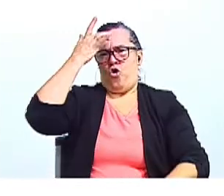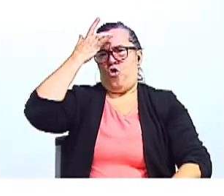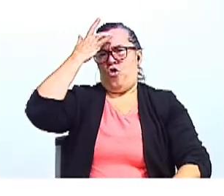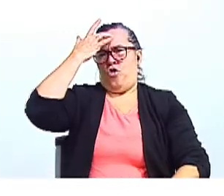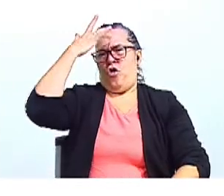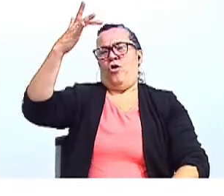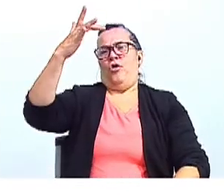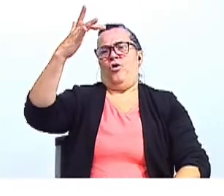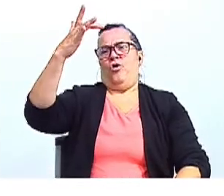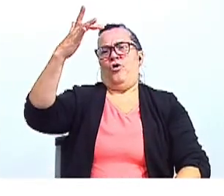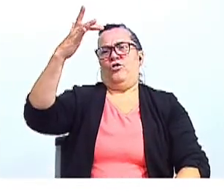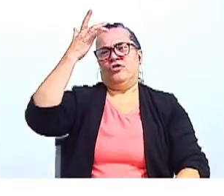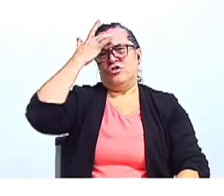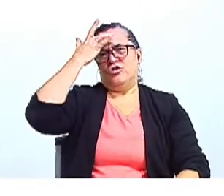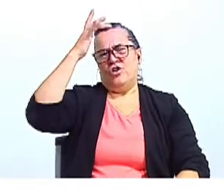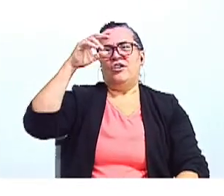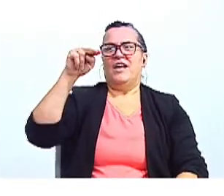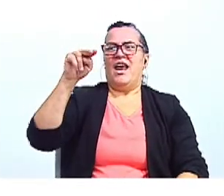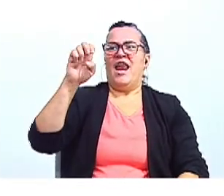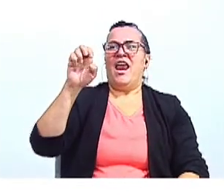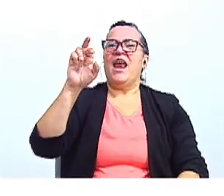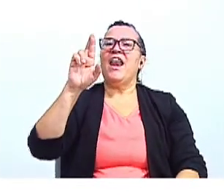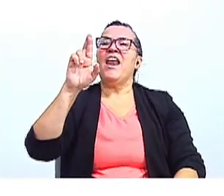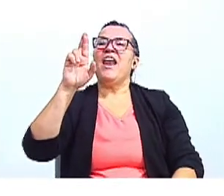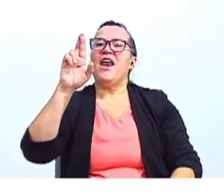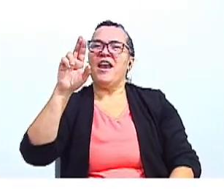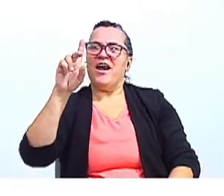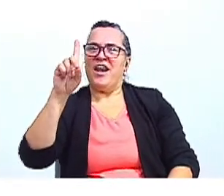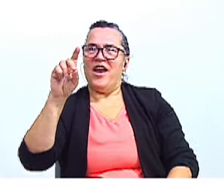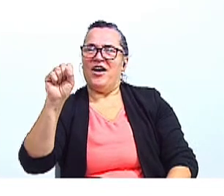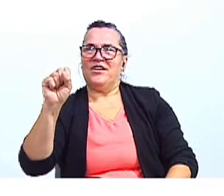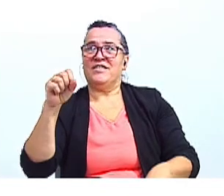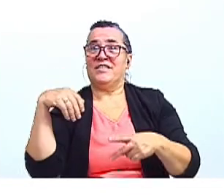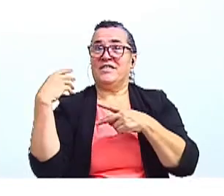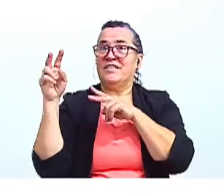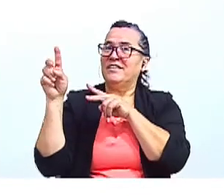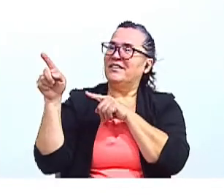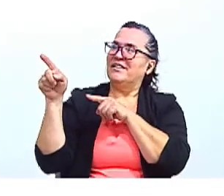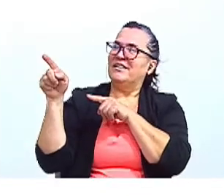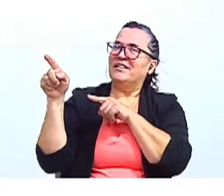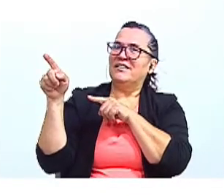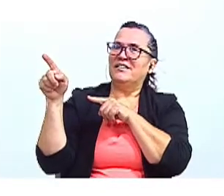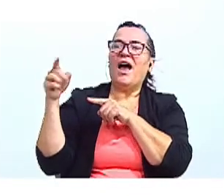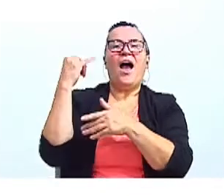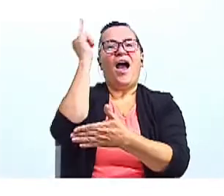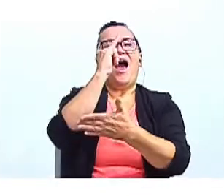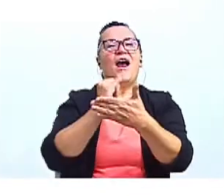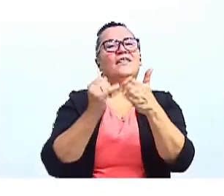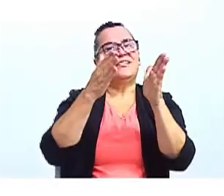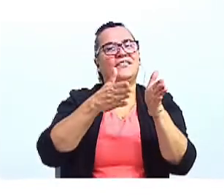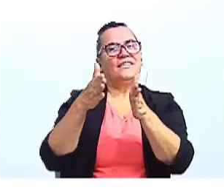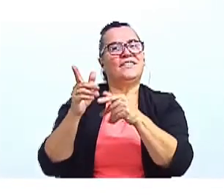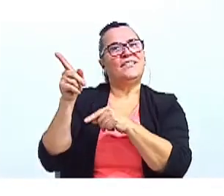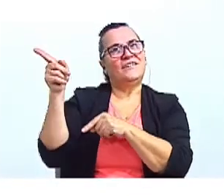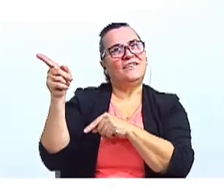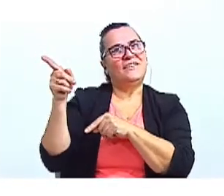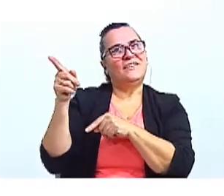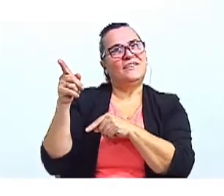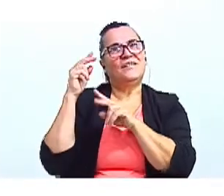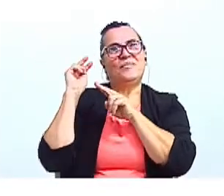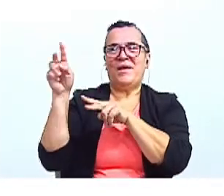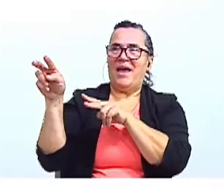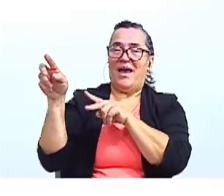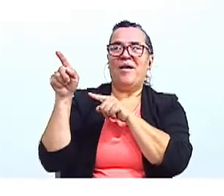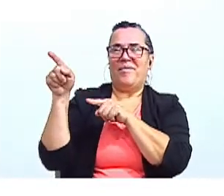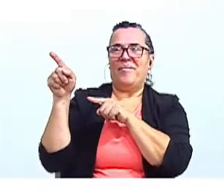nerds. Nerds, okay. Next one, artists. Okay, look at the